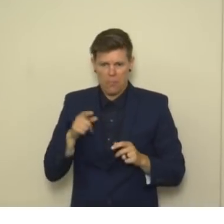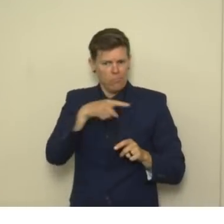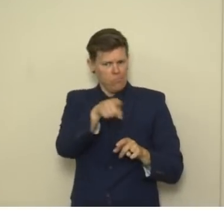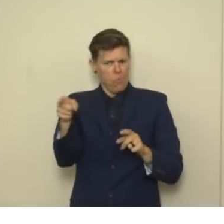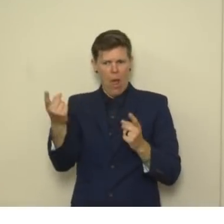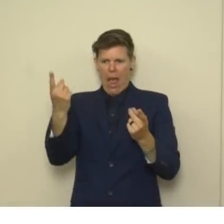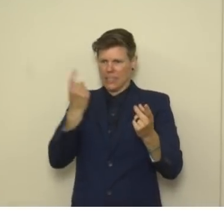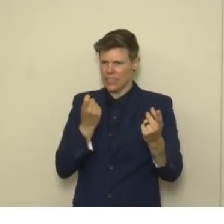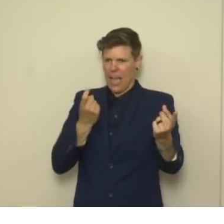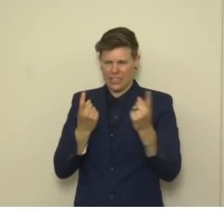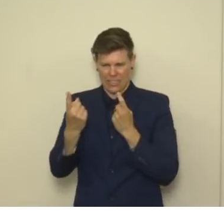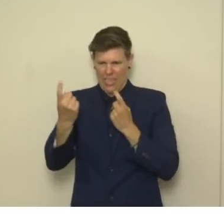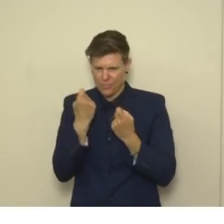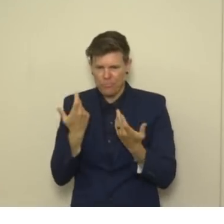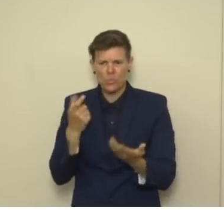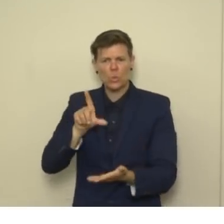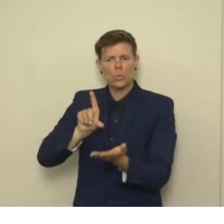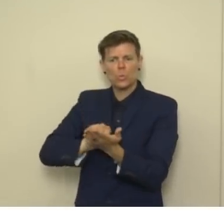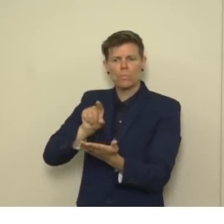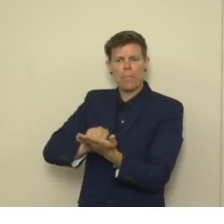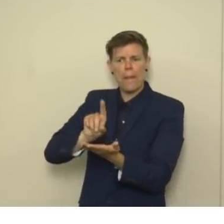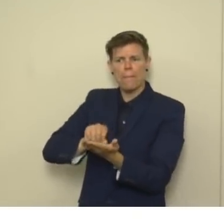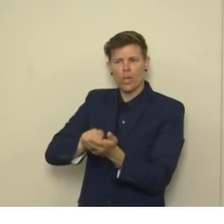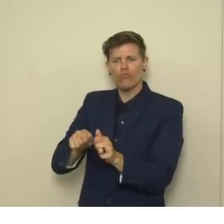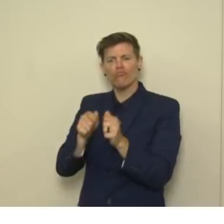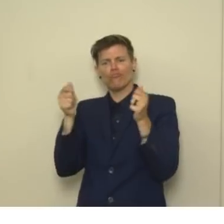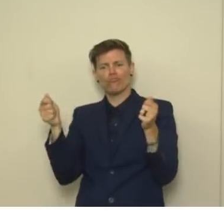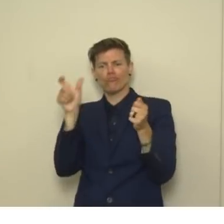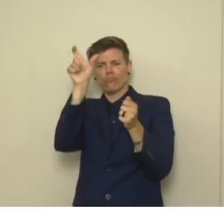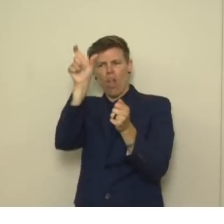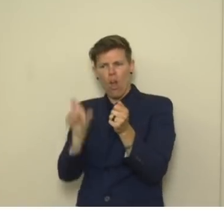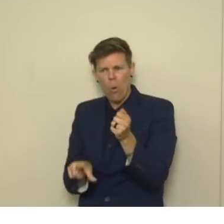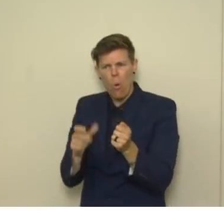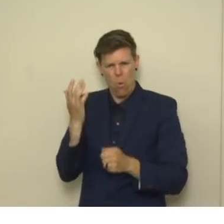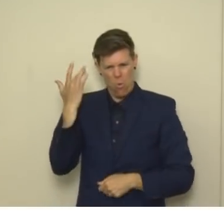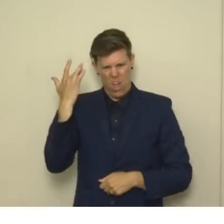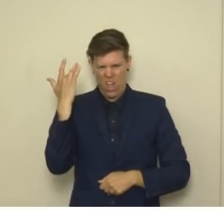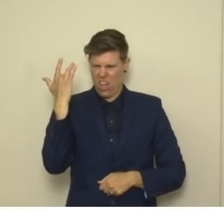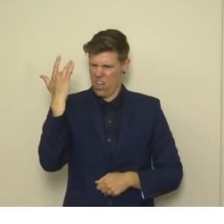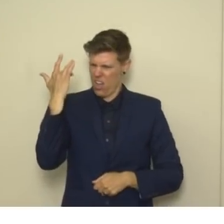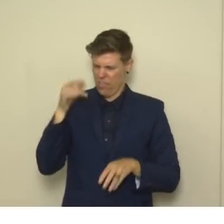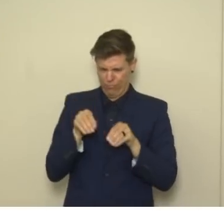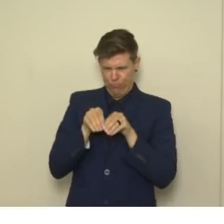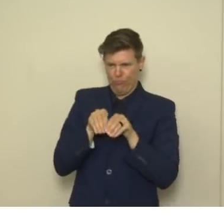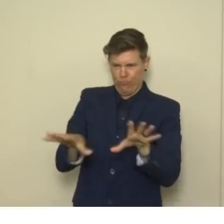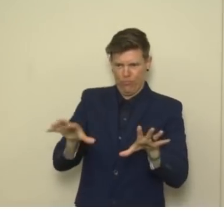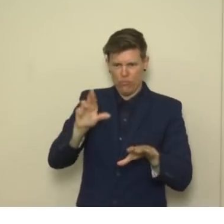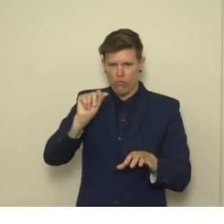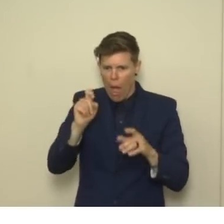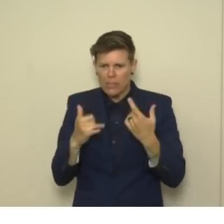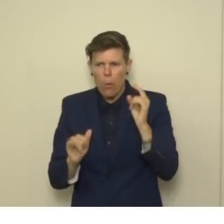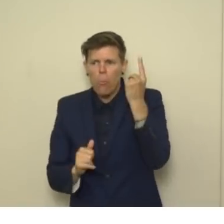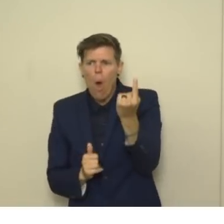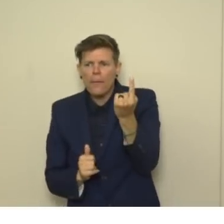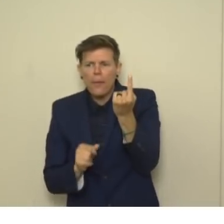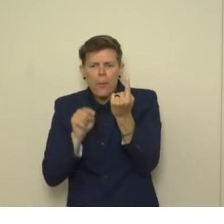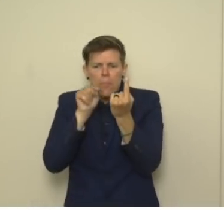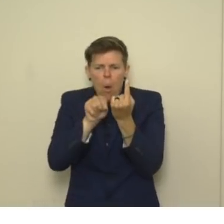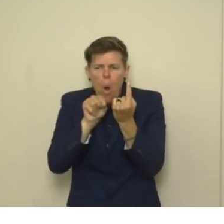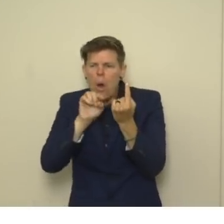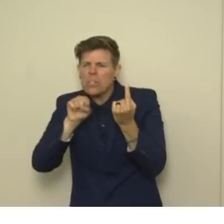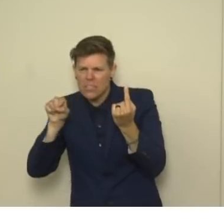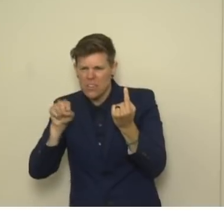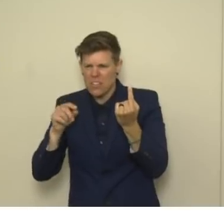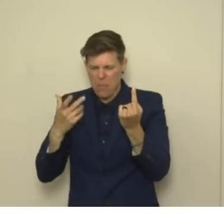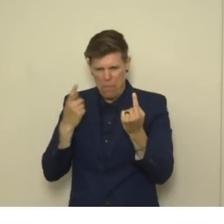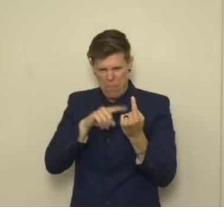newspaper article this week about, well, why is the spread rate like 1 when in good? Why is the spread rate good when our cases